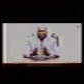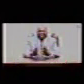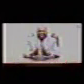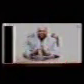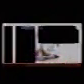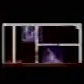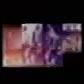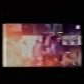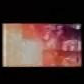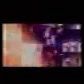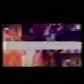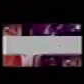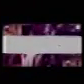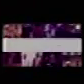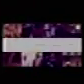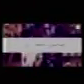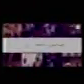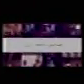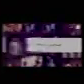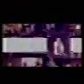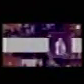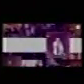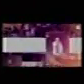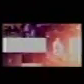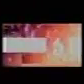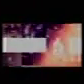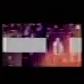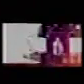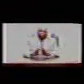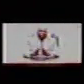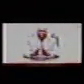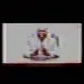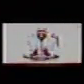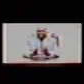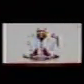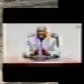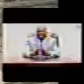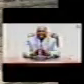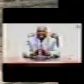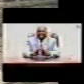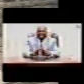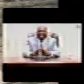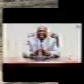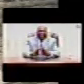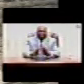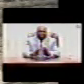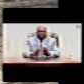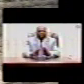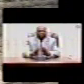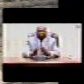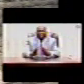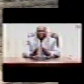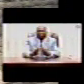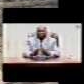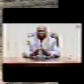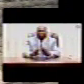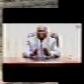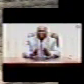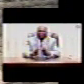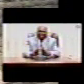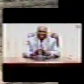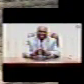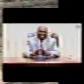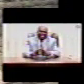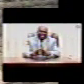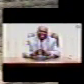old Bagada anyway, the old one, not the new one. I've only entered the new one once. The old one, as somebody on that old Yaba